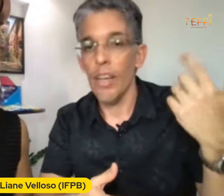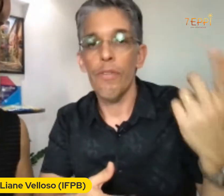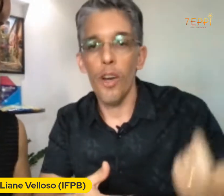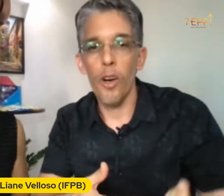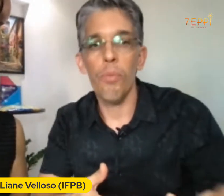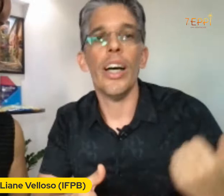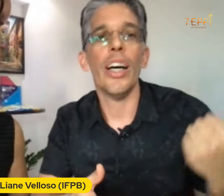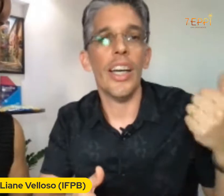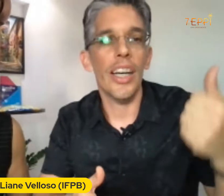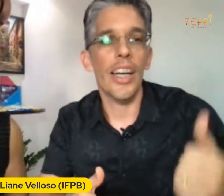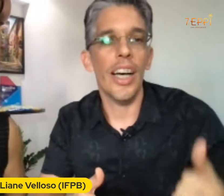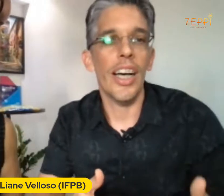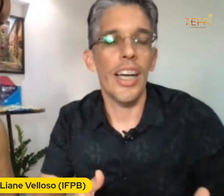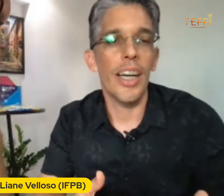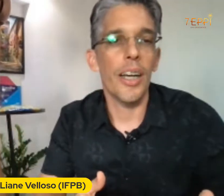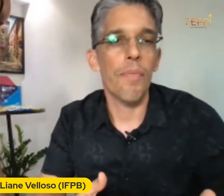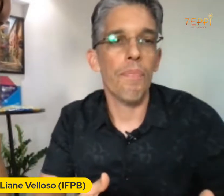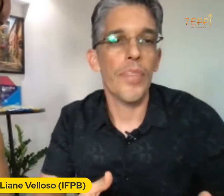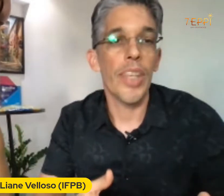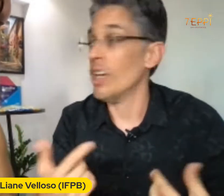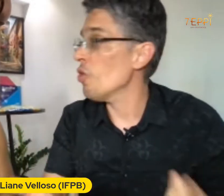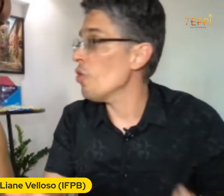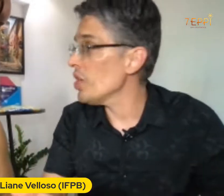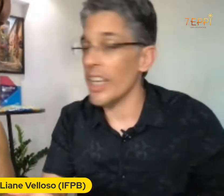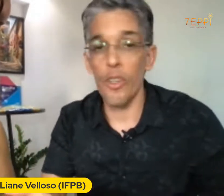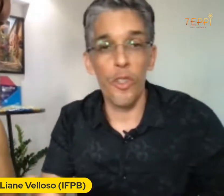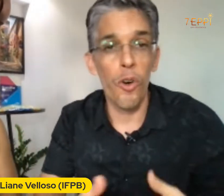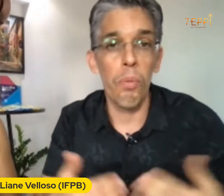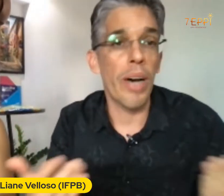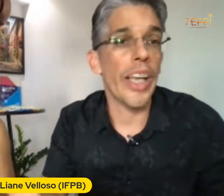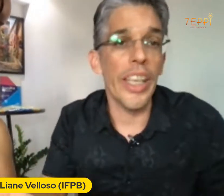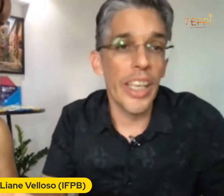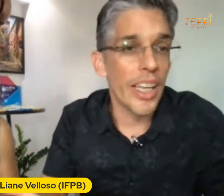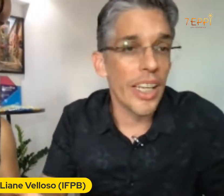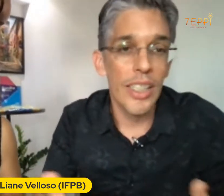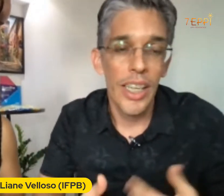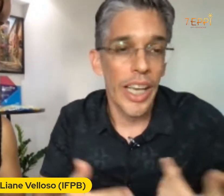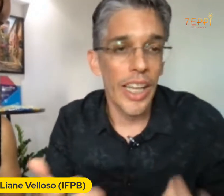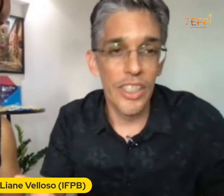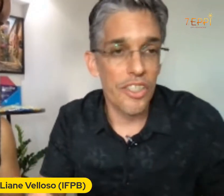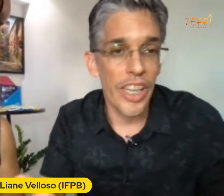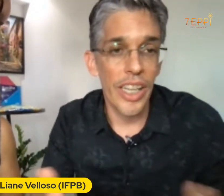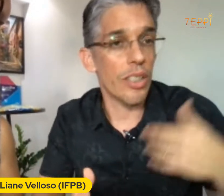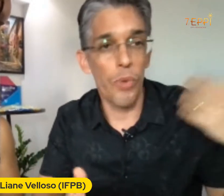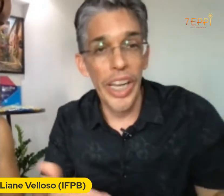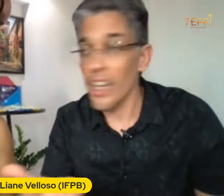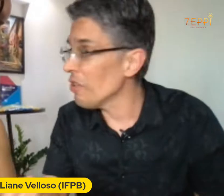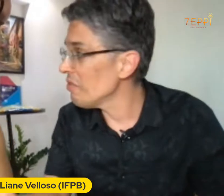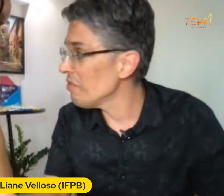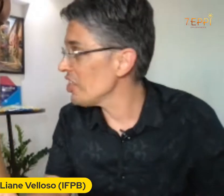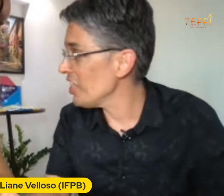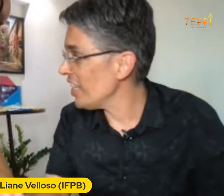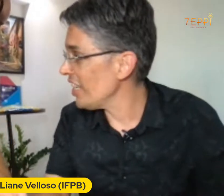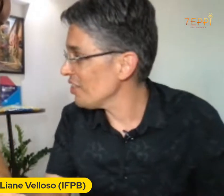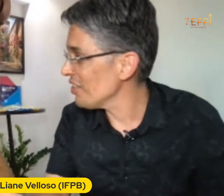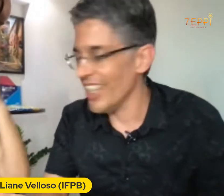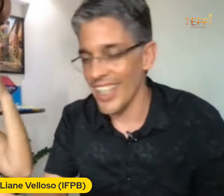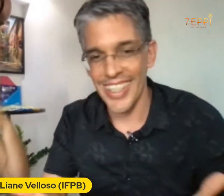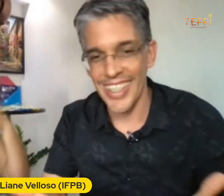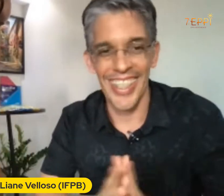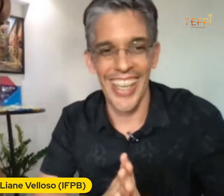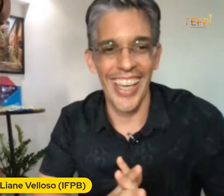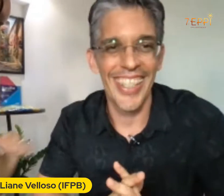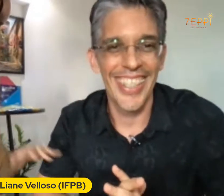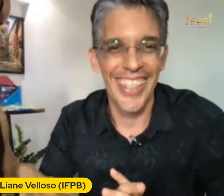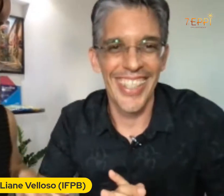Sergipe, okay. From Alagoas, I don't know, Bahia, in other states, Rio de Janeiro.